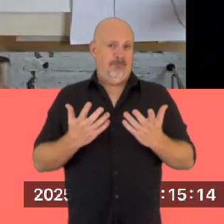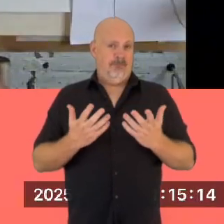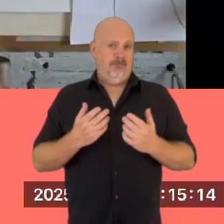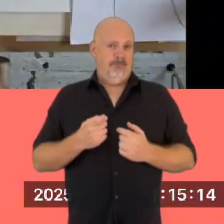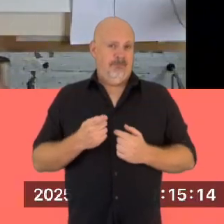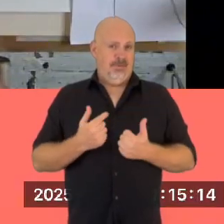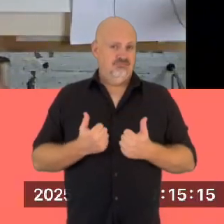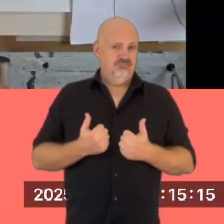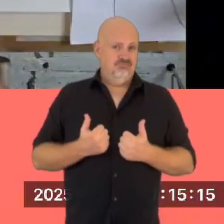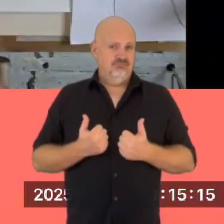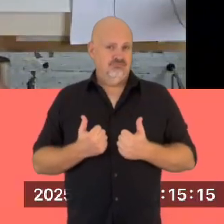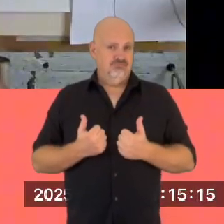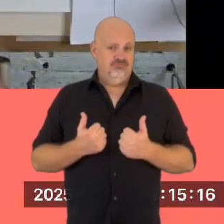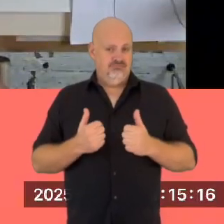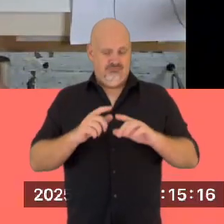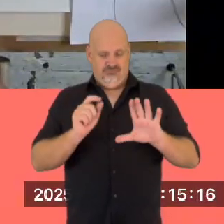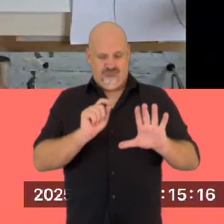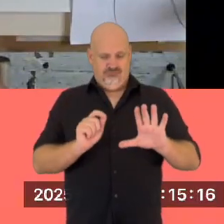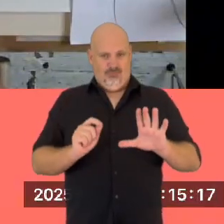hopefully you've got some